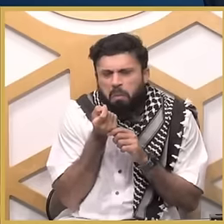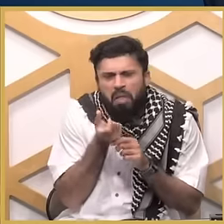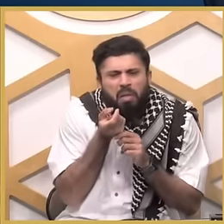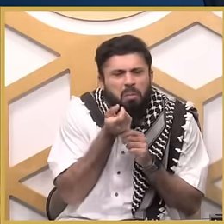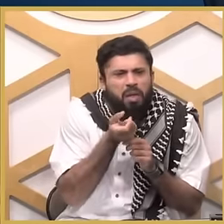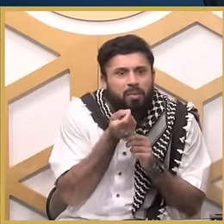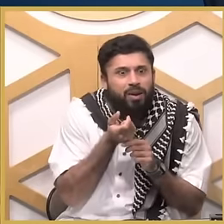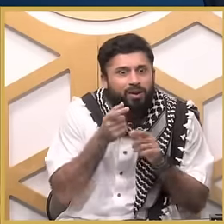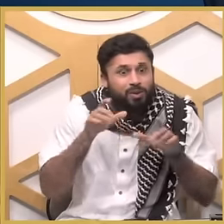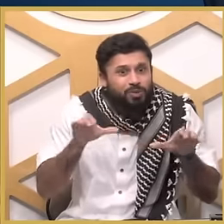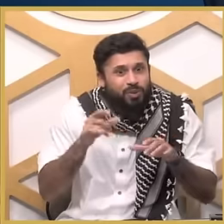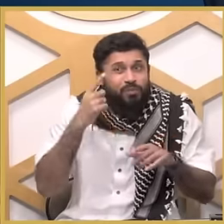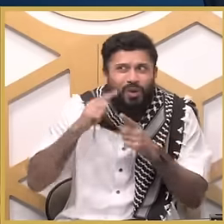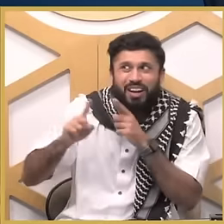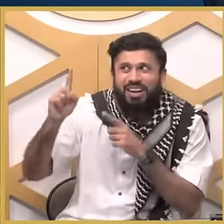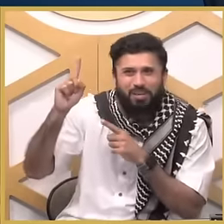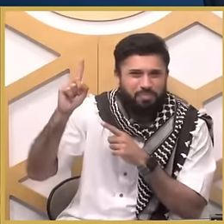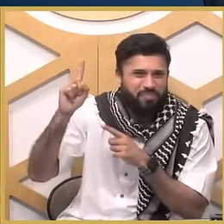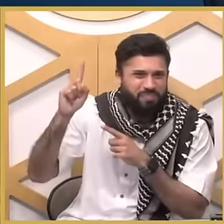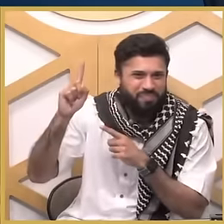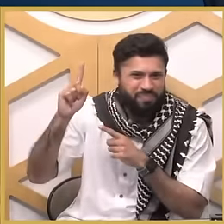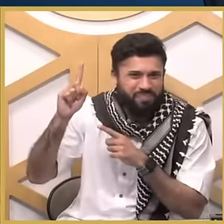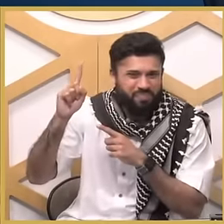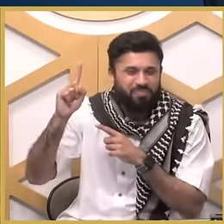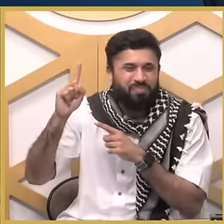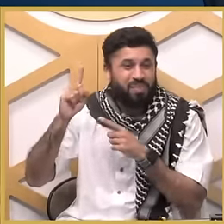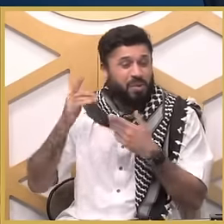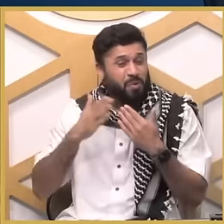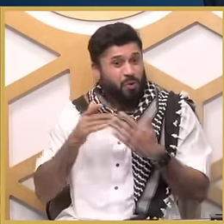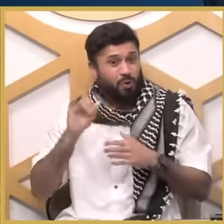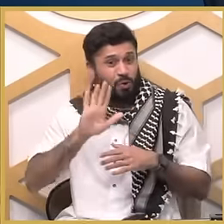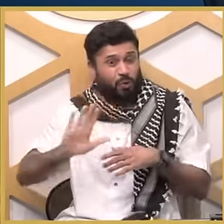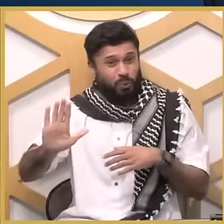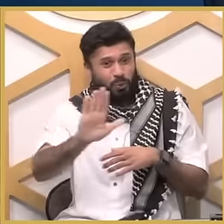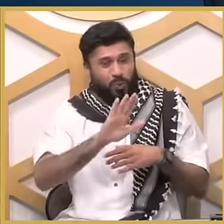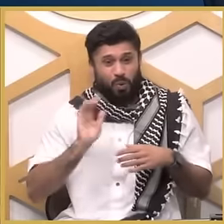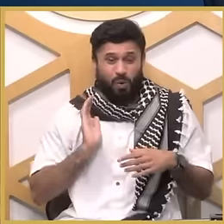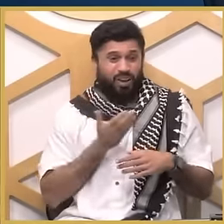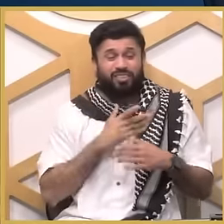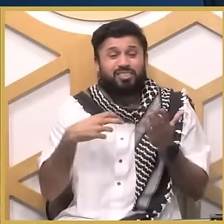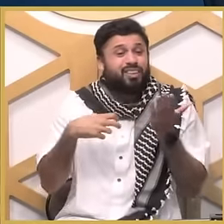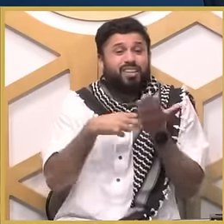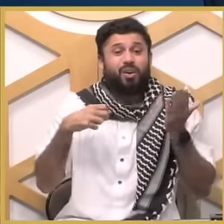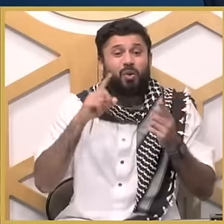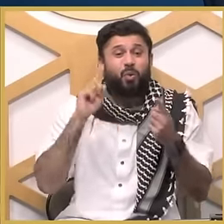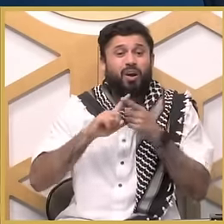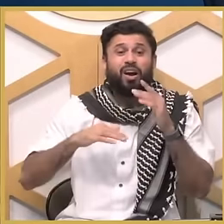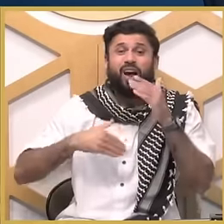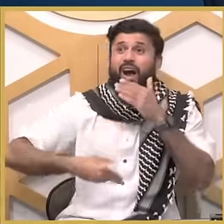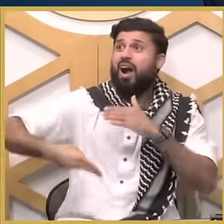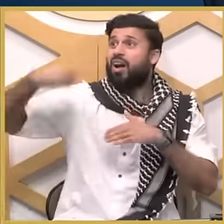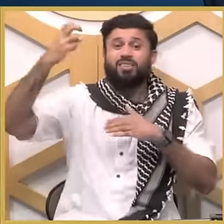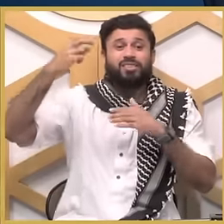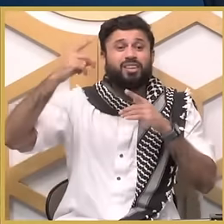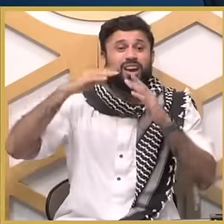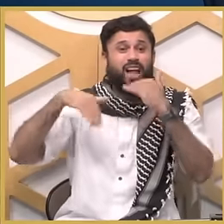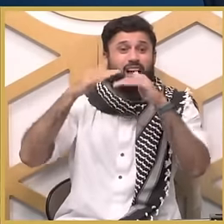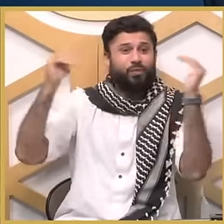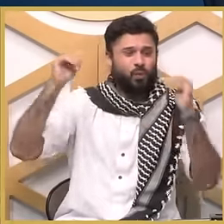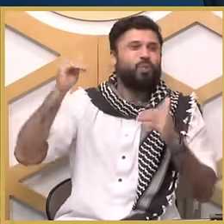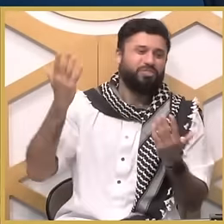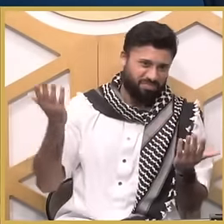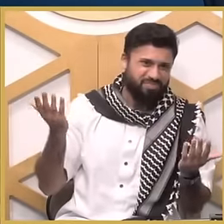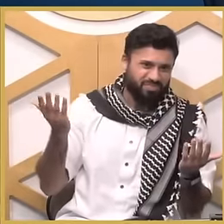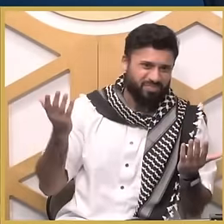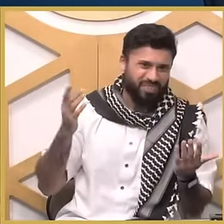give you Allah the ticket to Al-Firdaus Al-A'la. Absolutely. So it doesn't have to be something of big magnitude, but something with great sincerity in the heart,